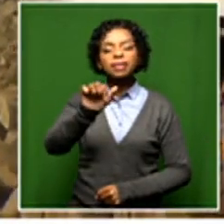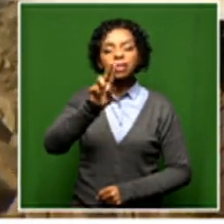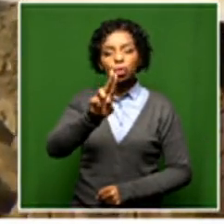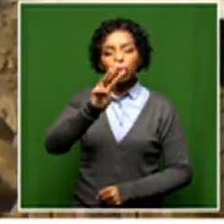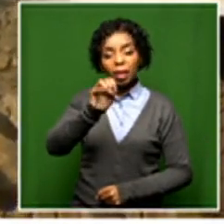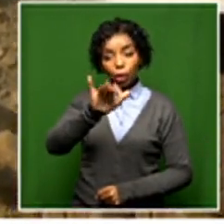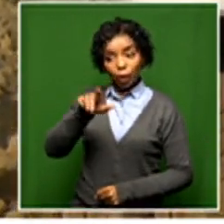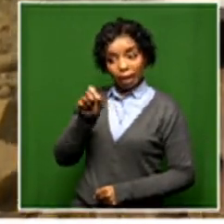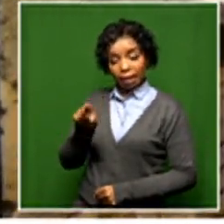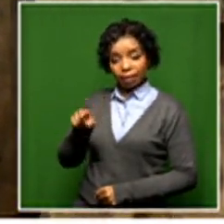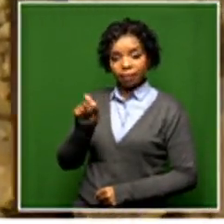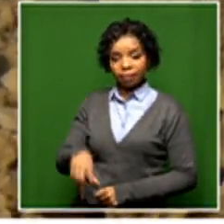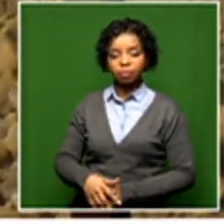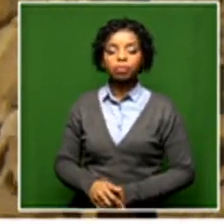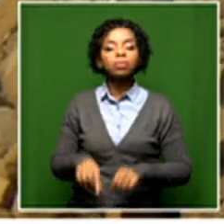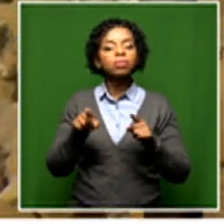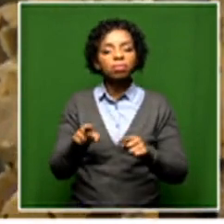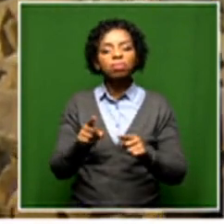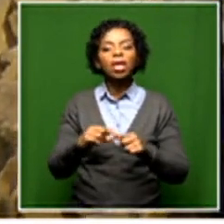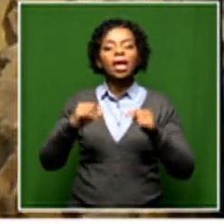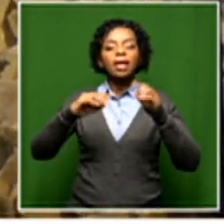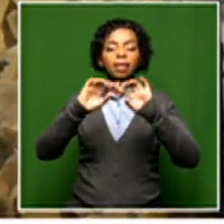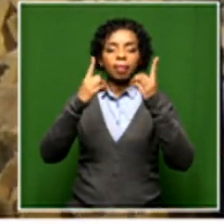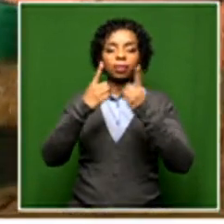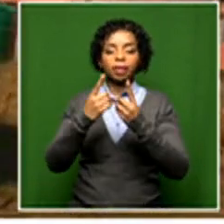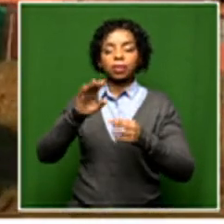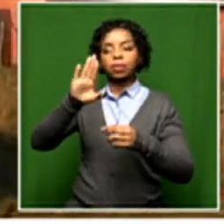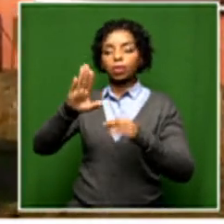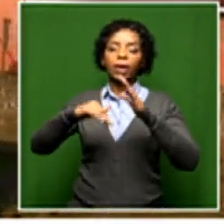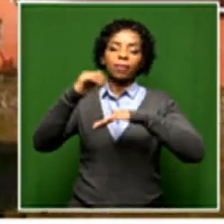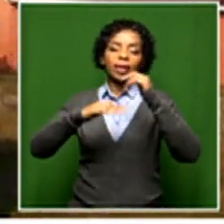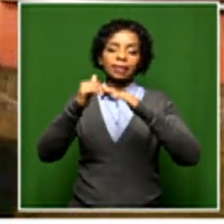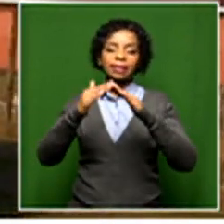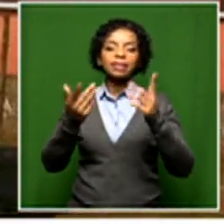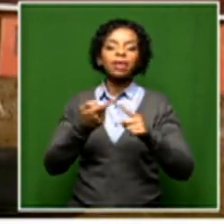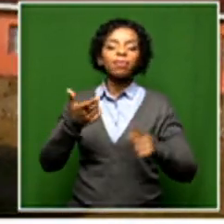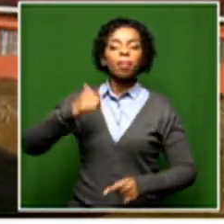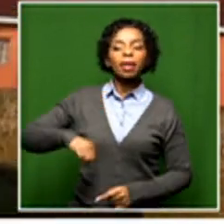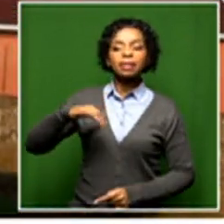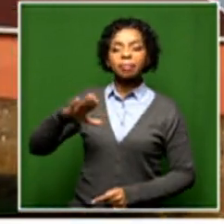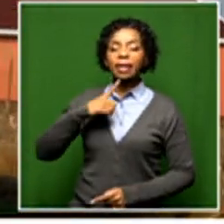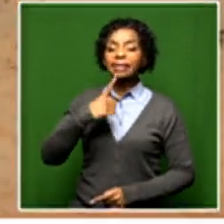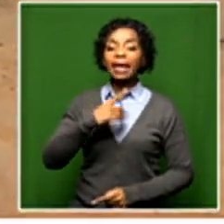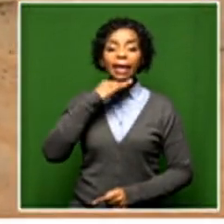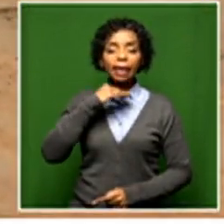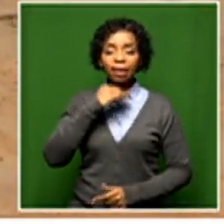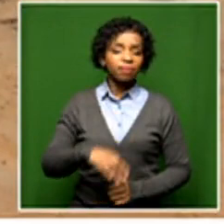allocated for road infrastructure in this financial year by the Mgoma local municipality is not enough. It is only able to service